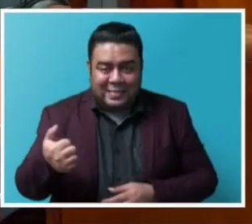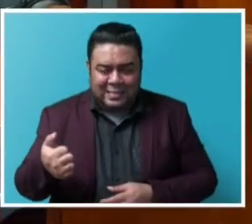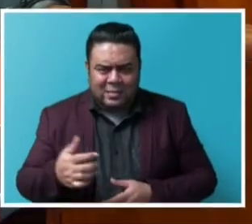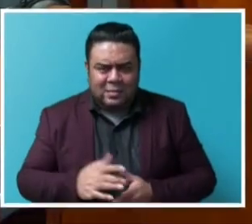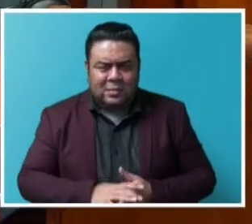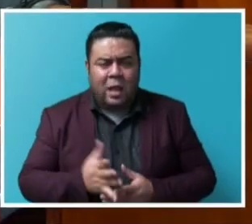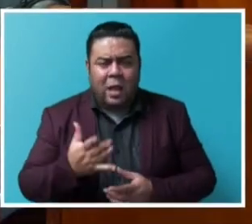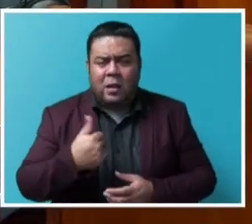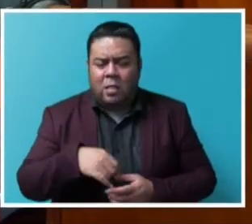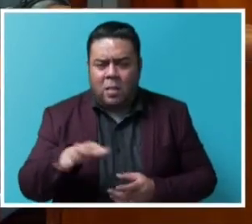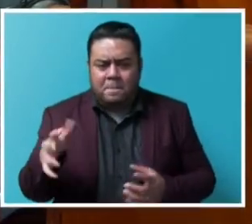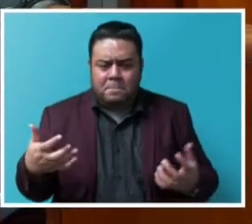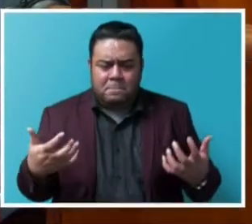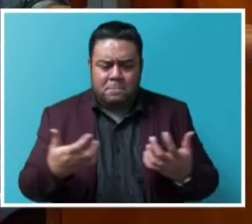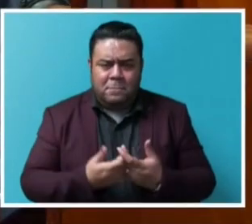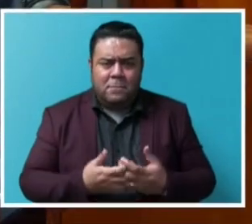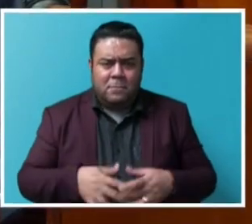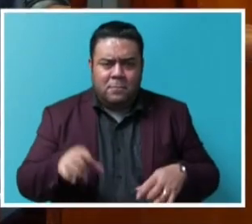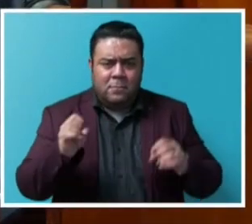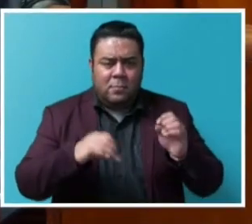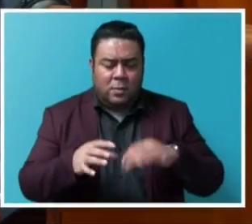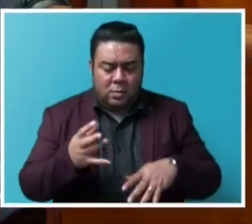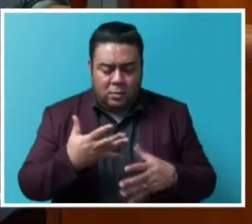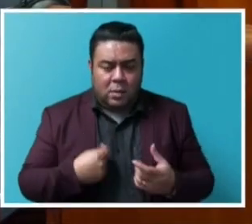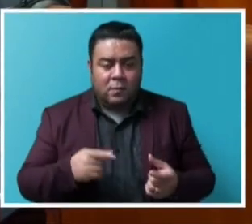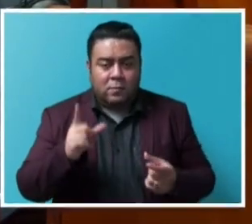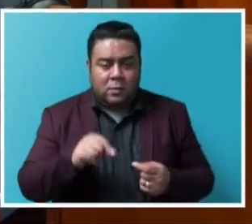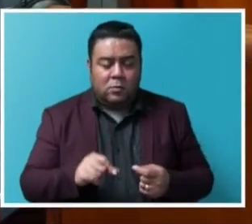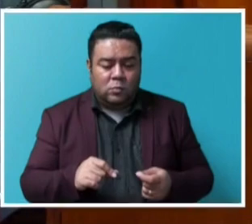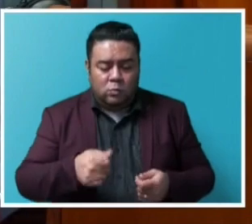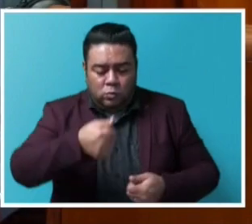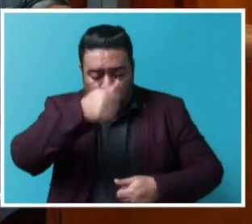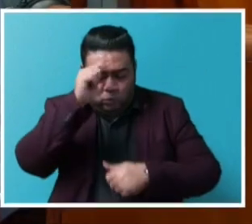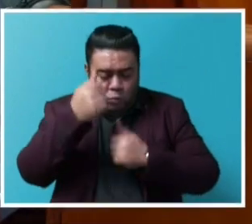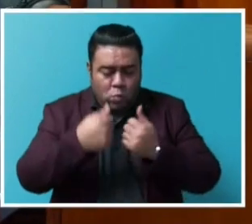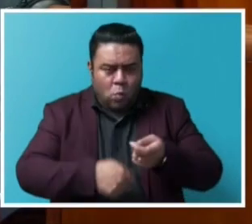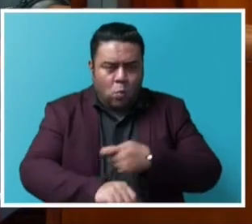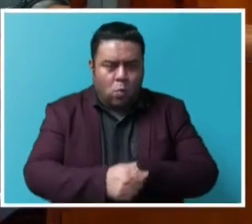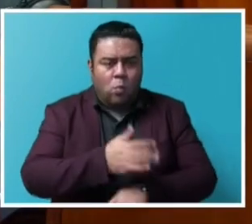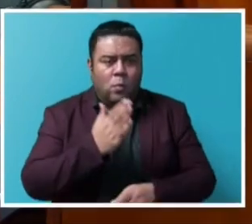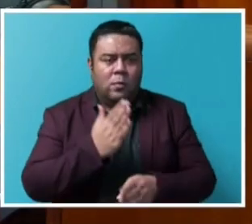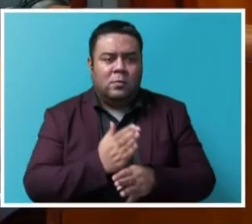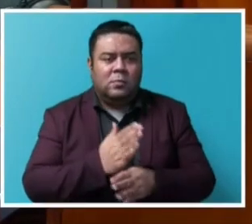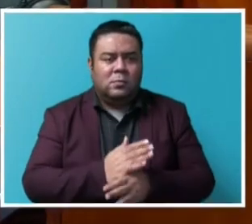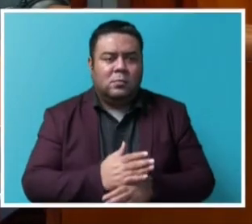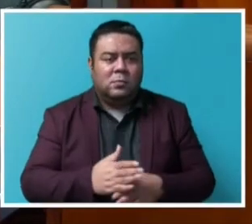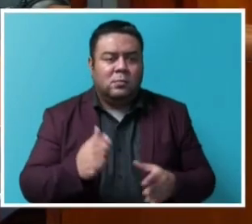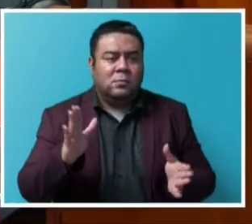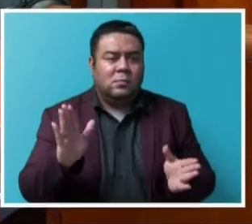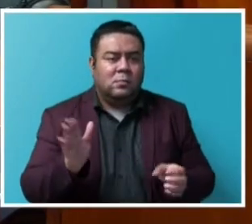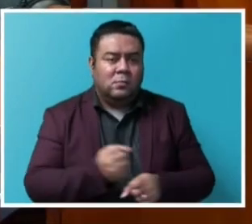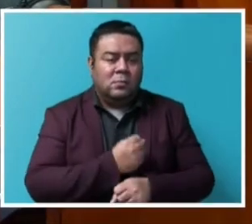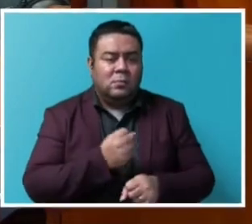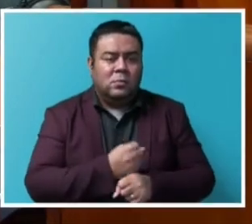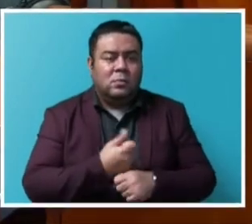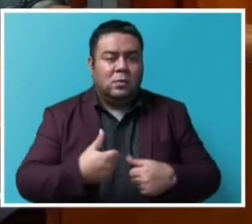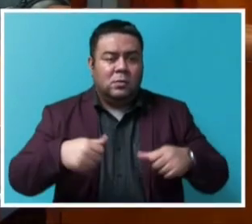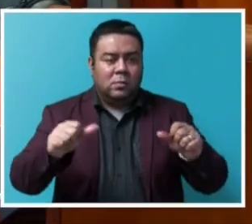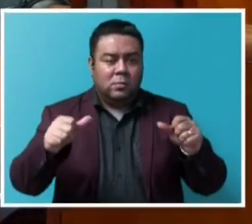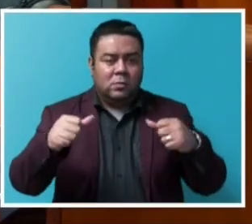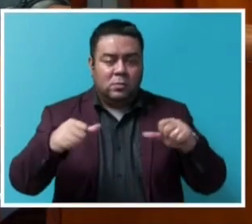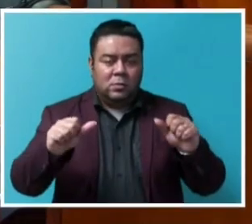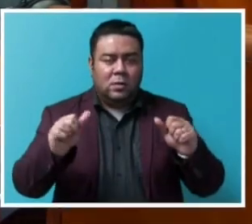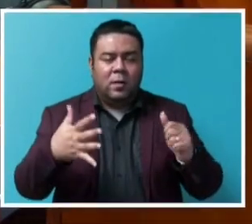the unmatched contributions they, with blood, toil, and tears, made to the establishment